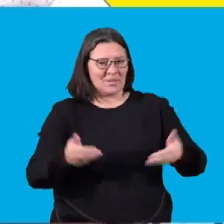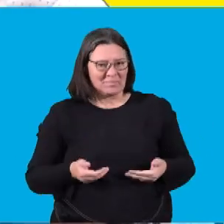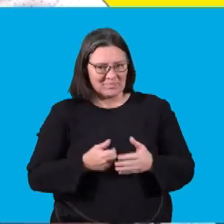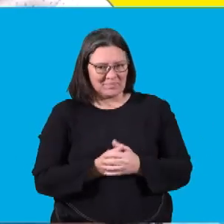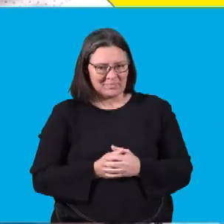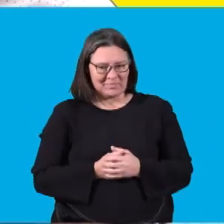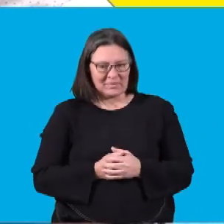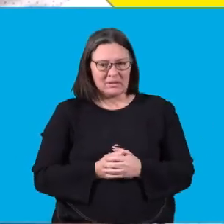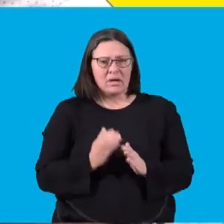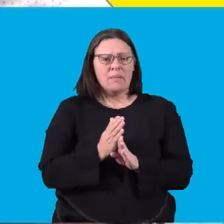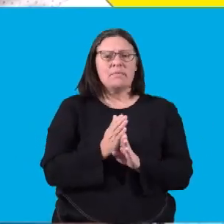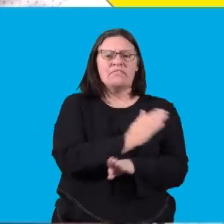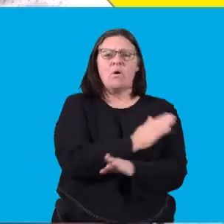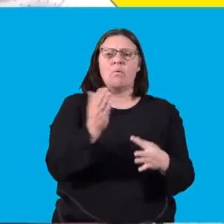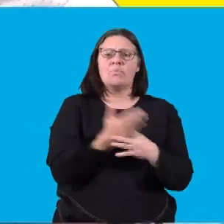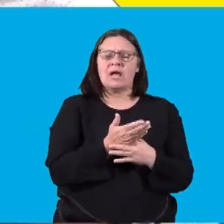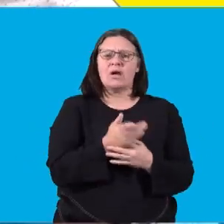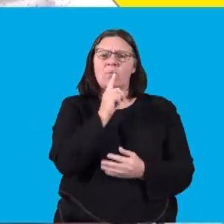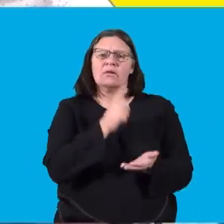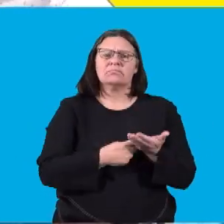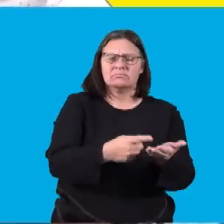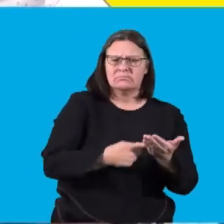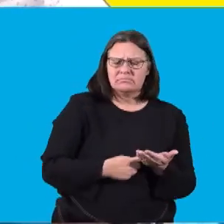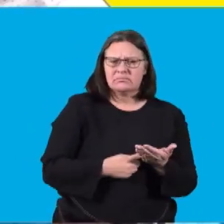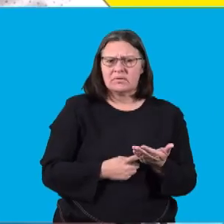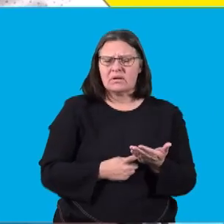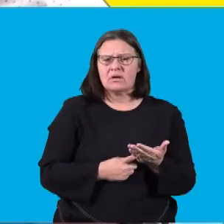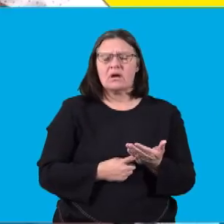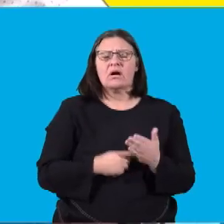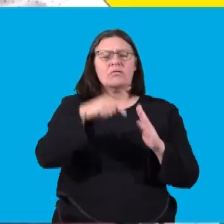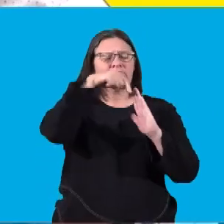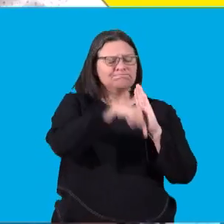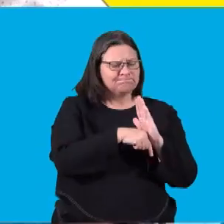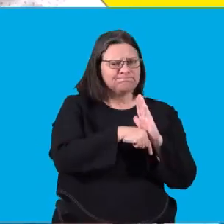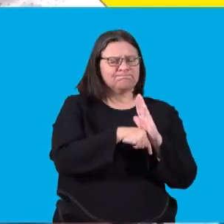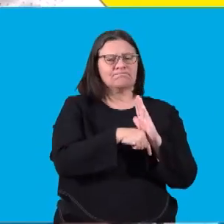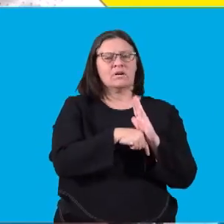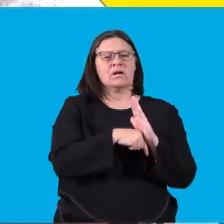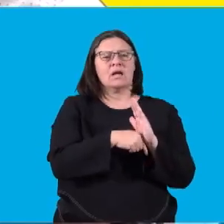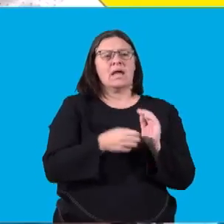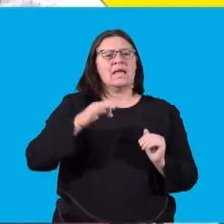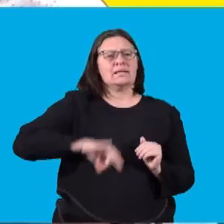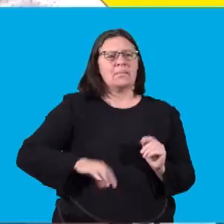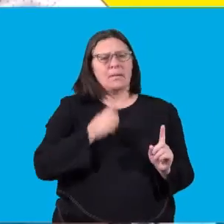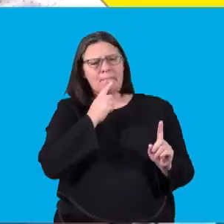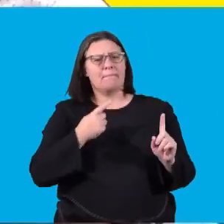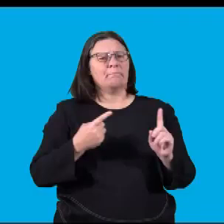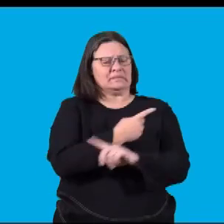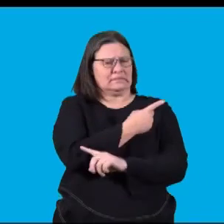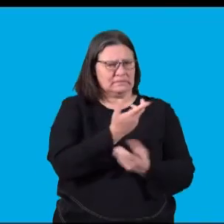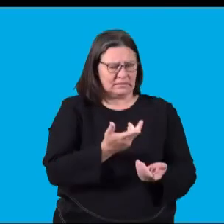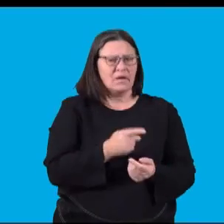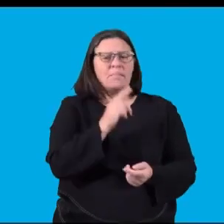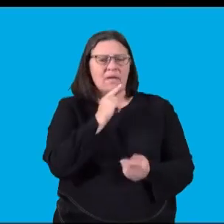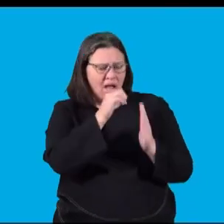Welcome back from the ad break. Before the ad break, we spoke about the statement of comprehensive income, and I am